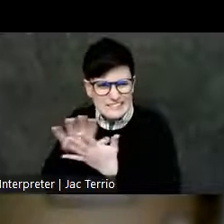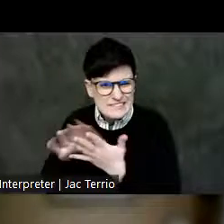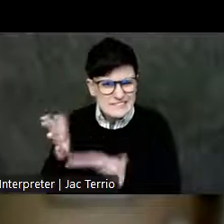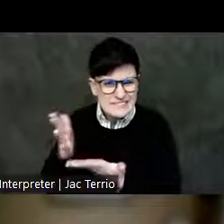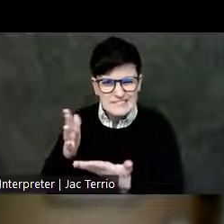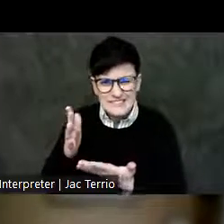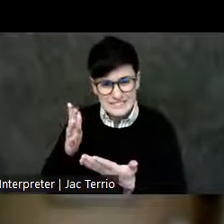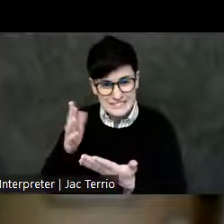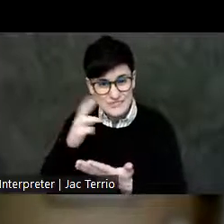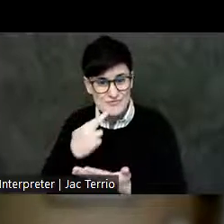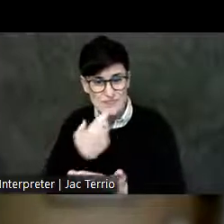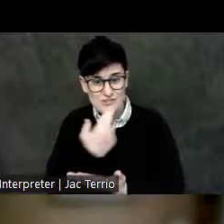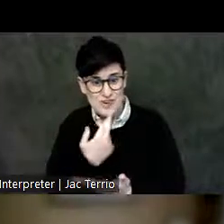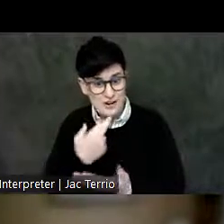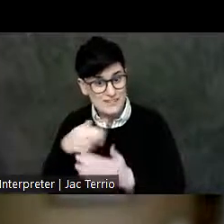is or isn't accessible.